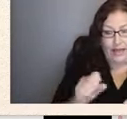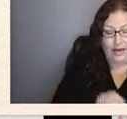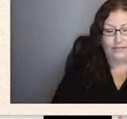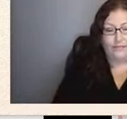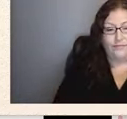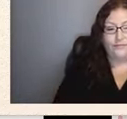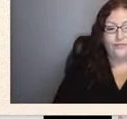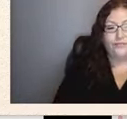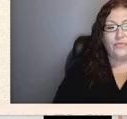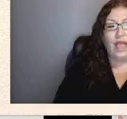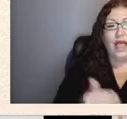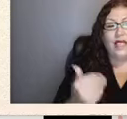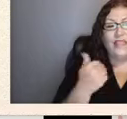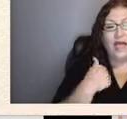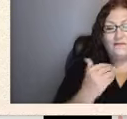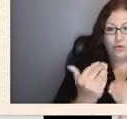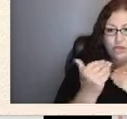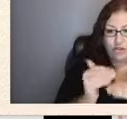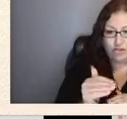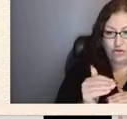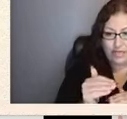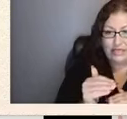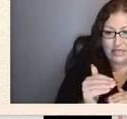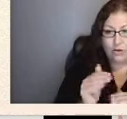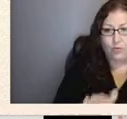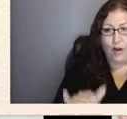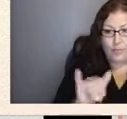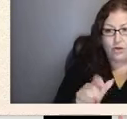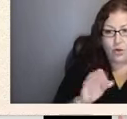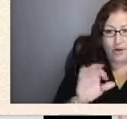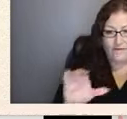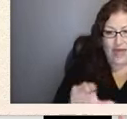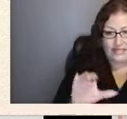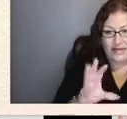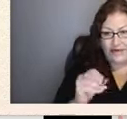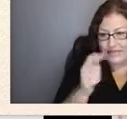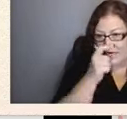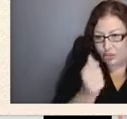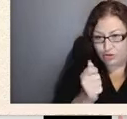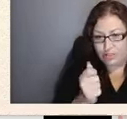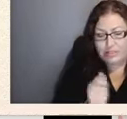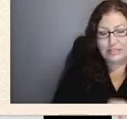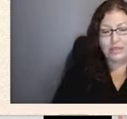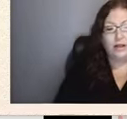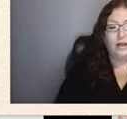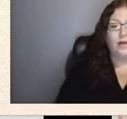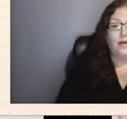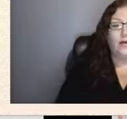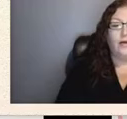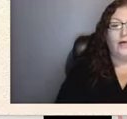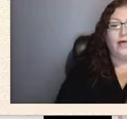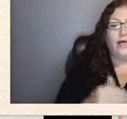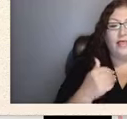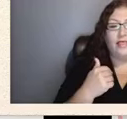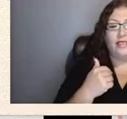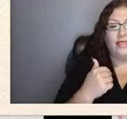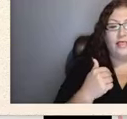have a restricted repertoire of activities and interests. They have stereotyped